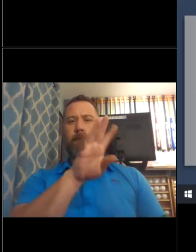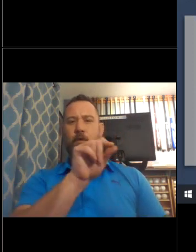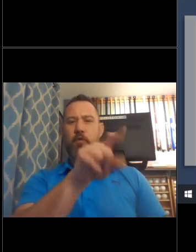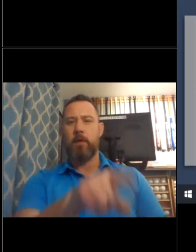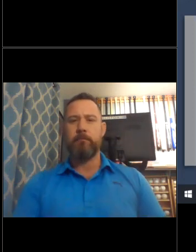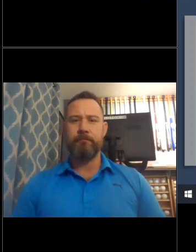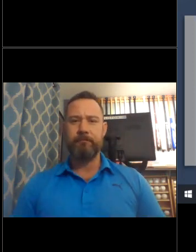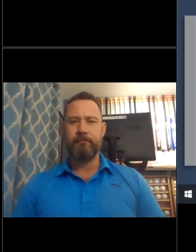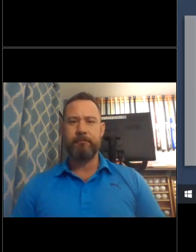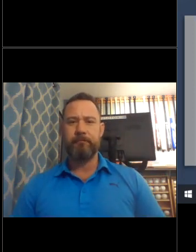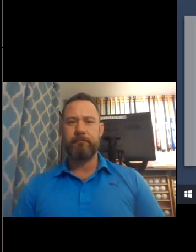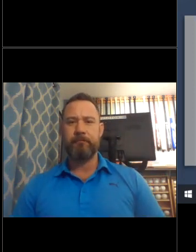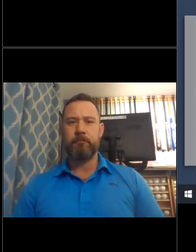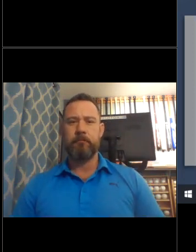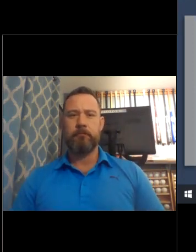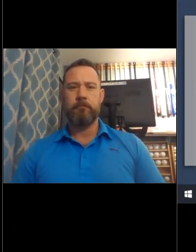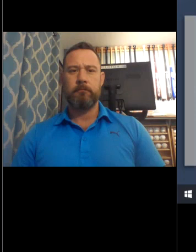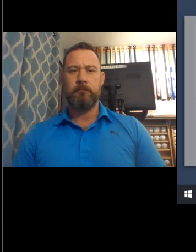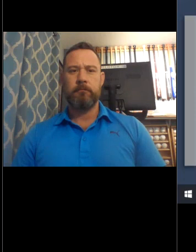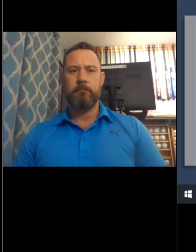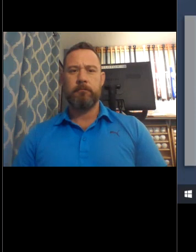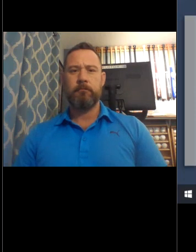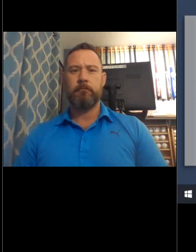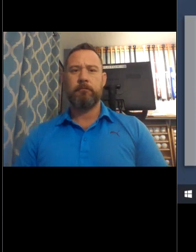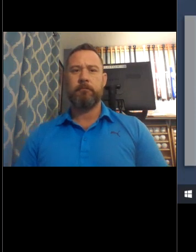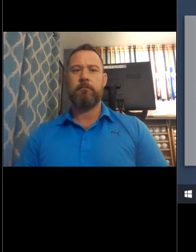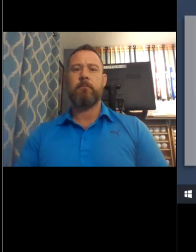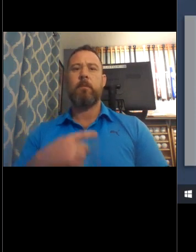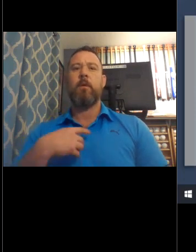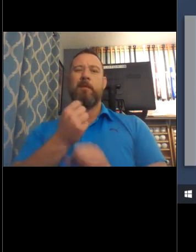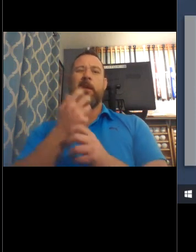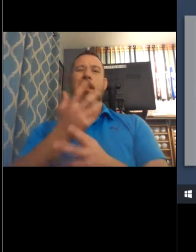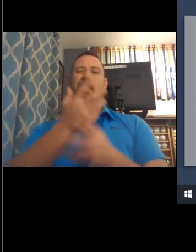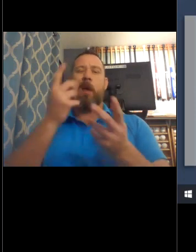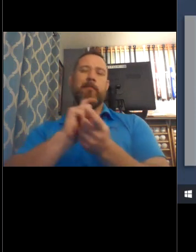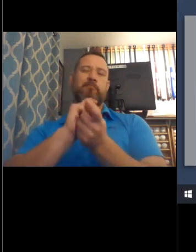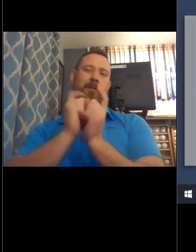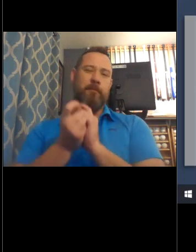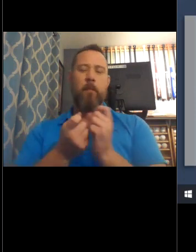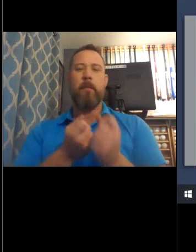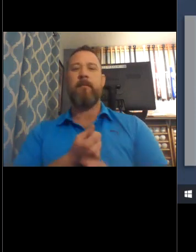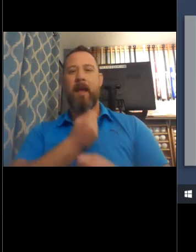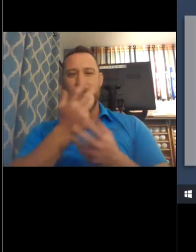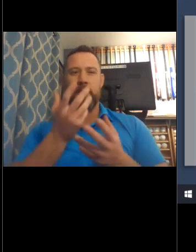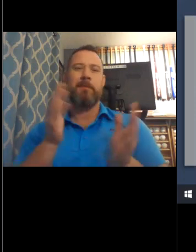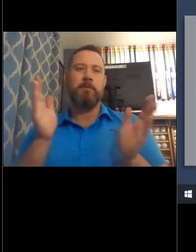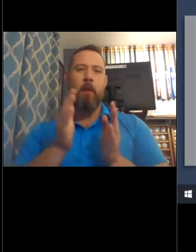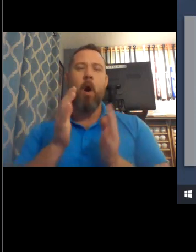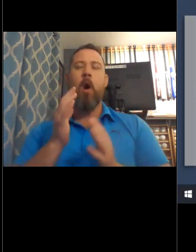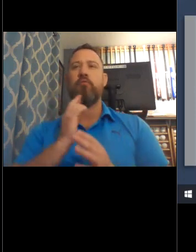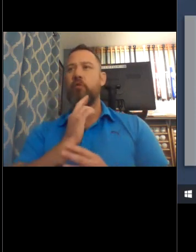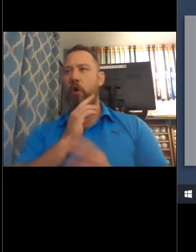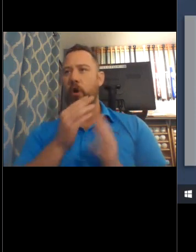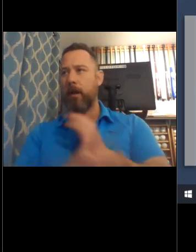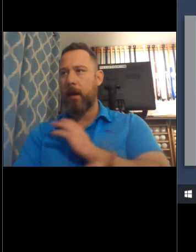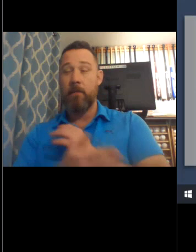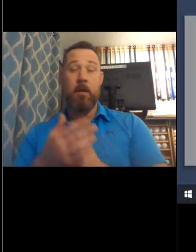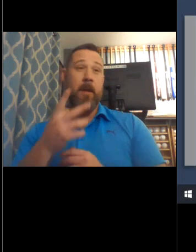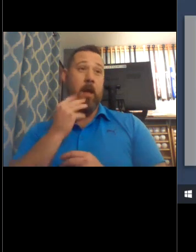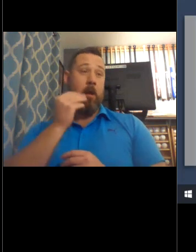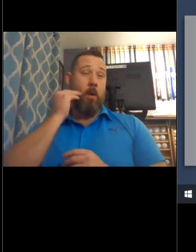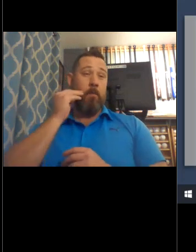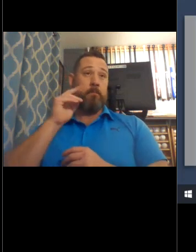will make a lot of transformative efforts in these small rural counties. But back home in Nevada County, we were able